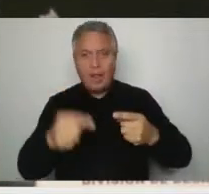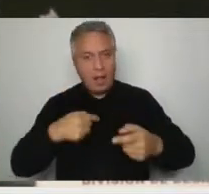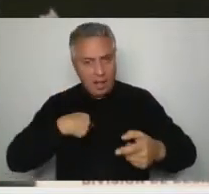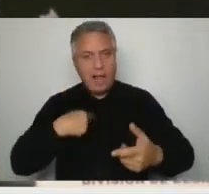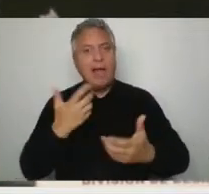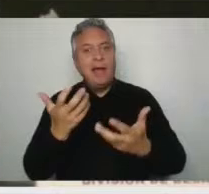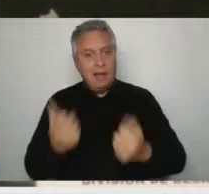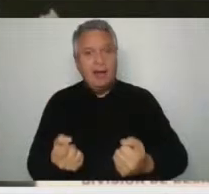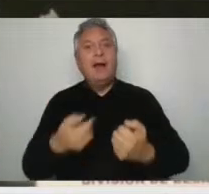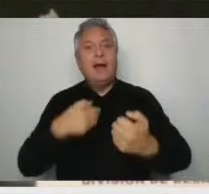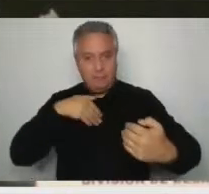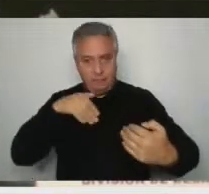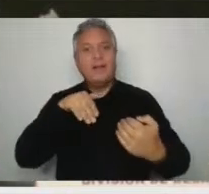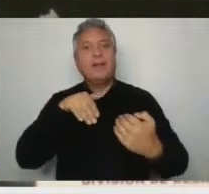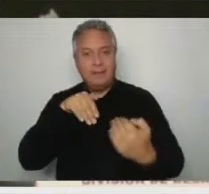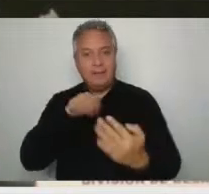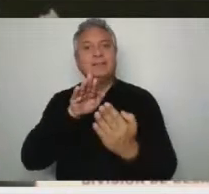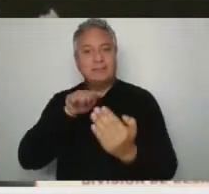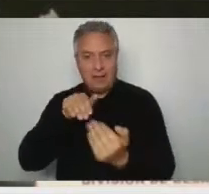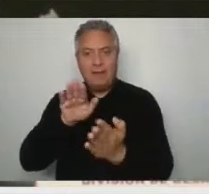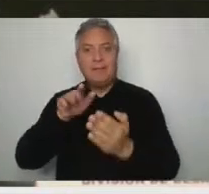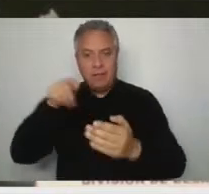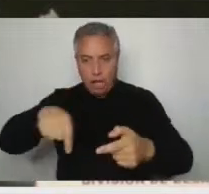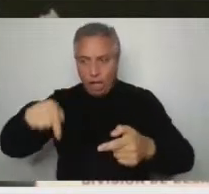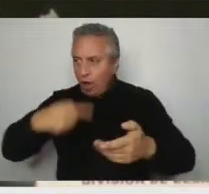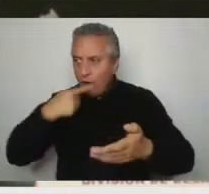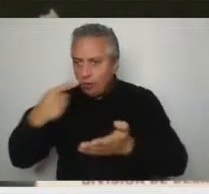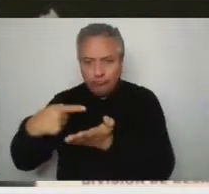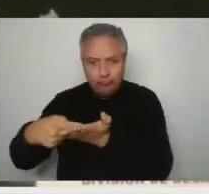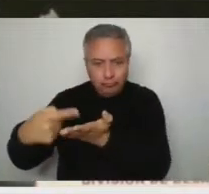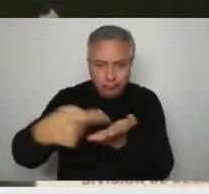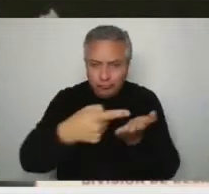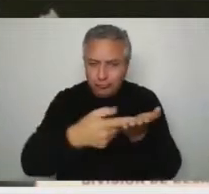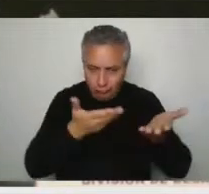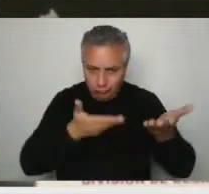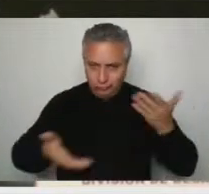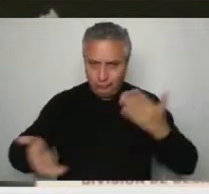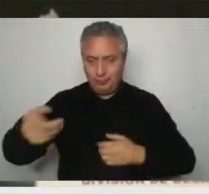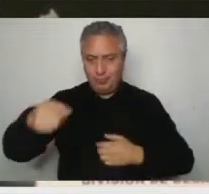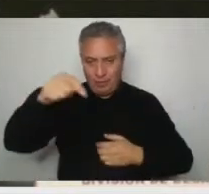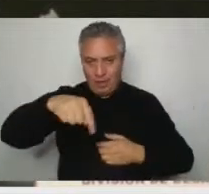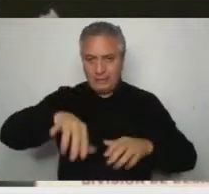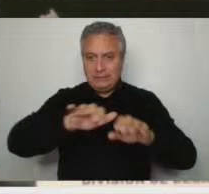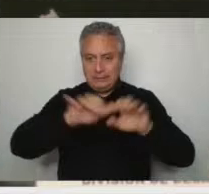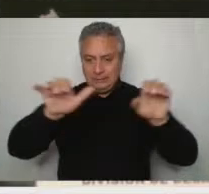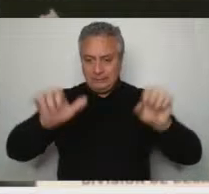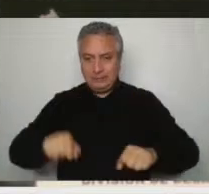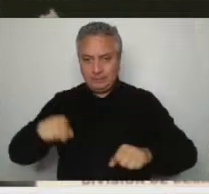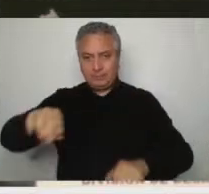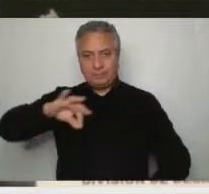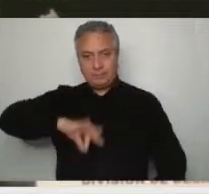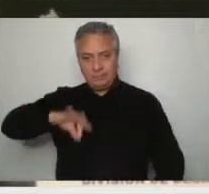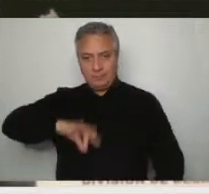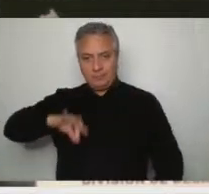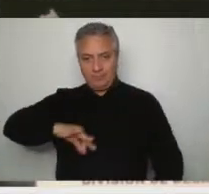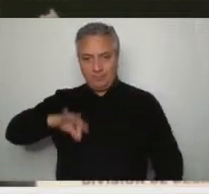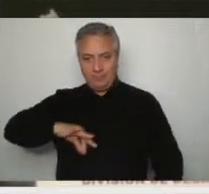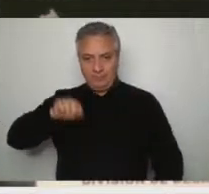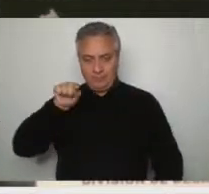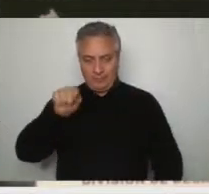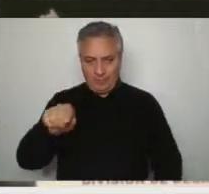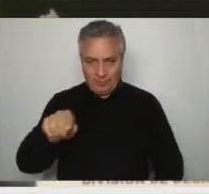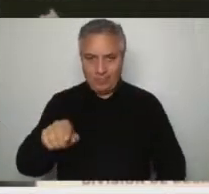they still entail a series of challenges that will be addressed today. Challenges related to pension